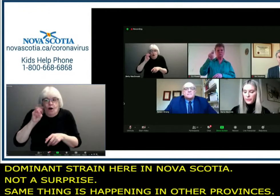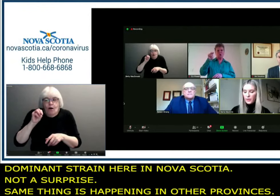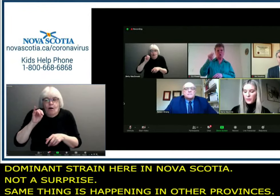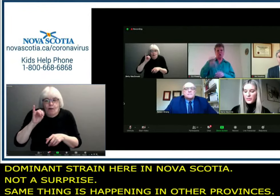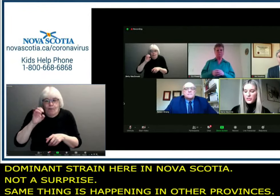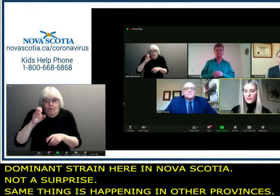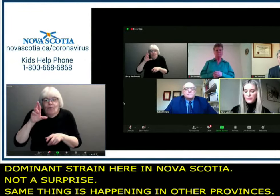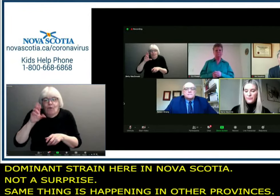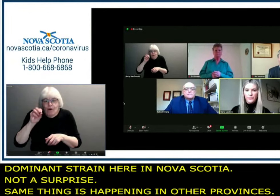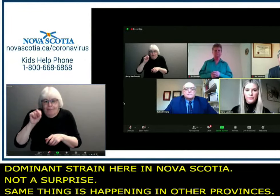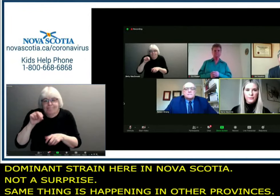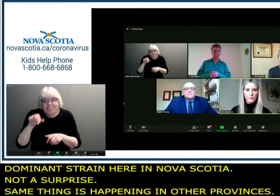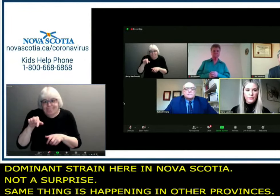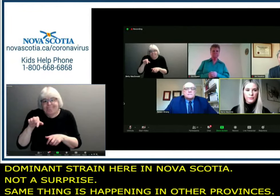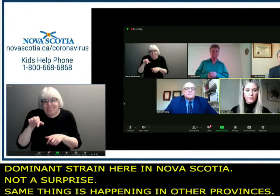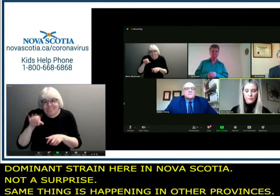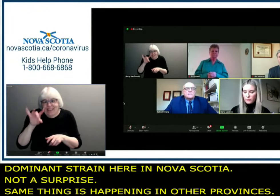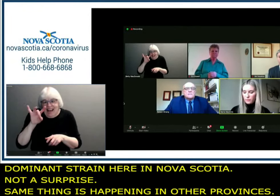Sarah, do you have a follow-up question?